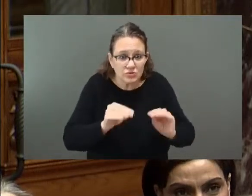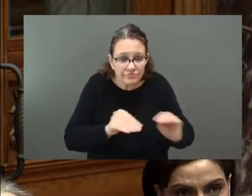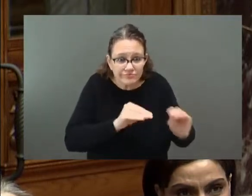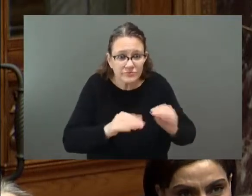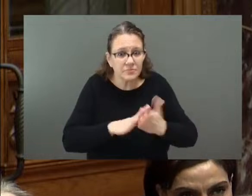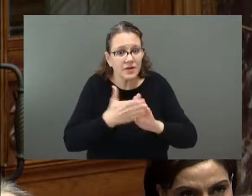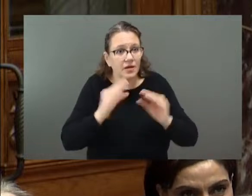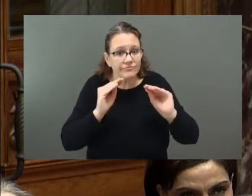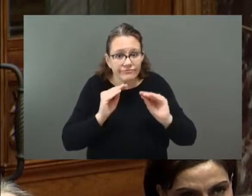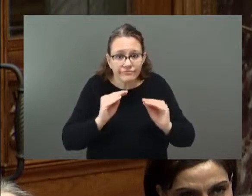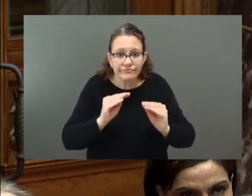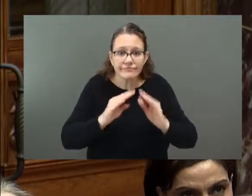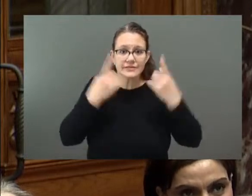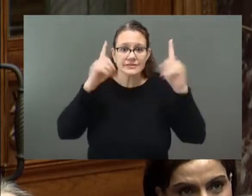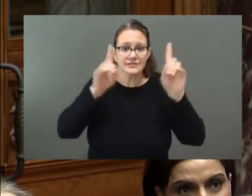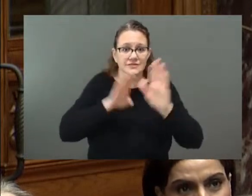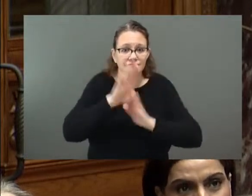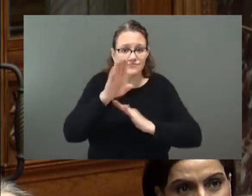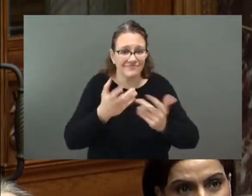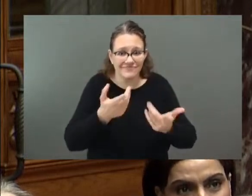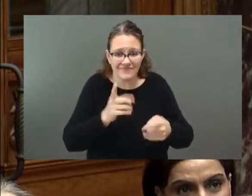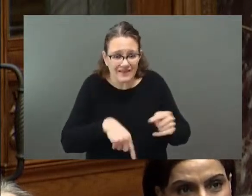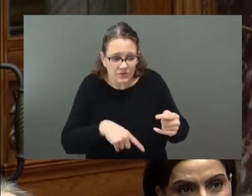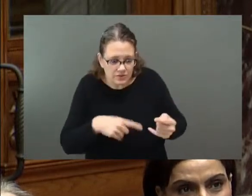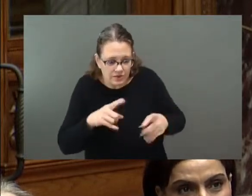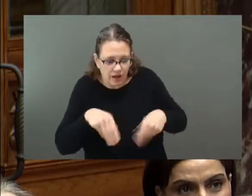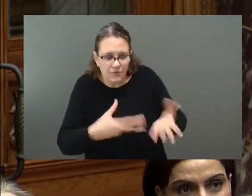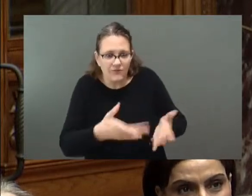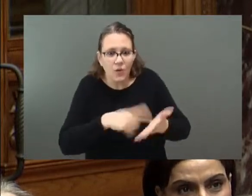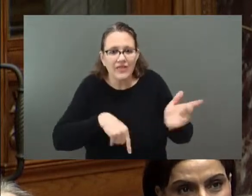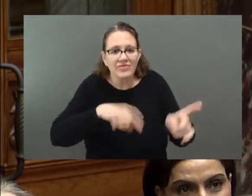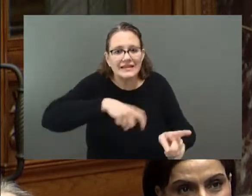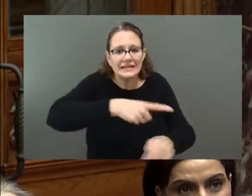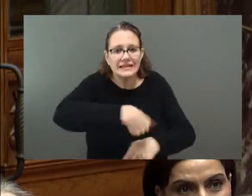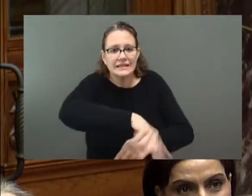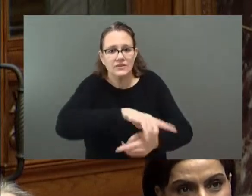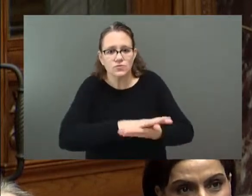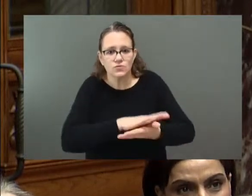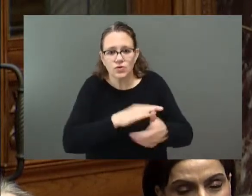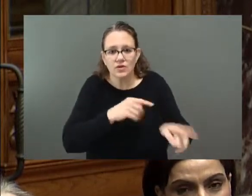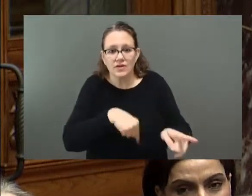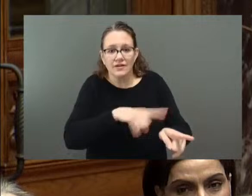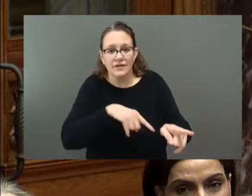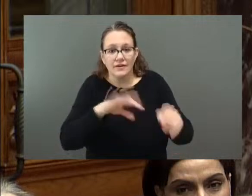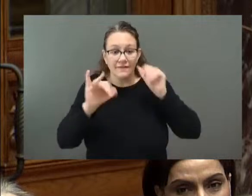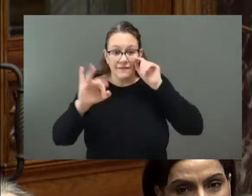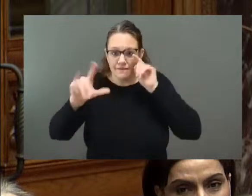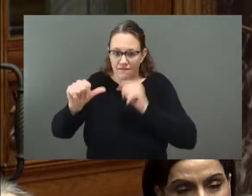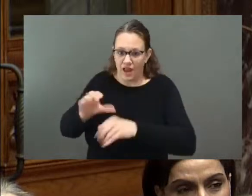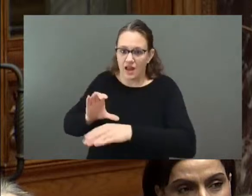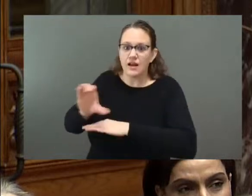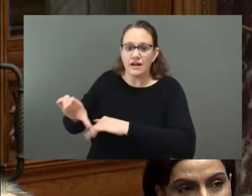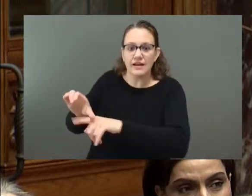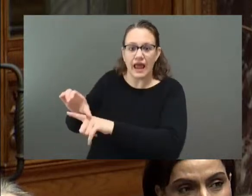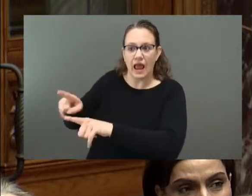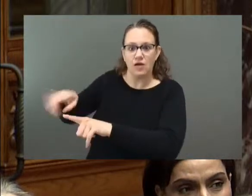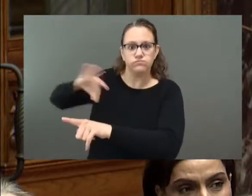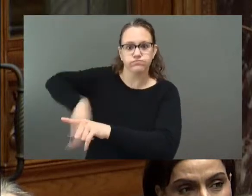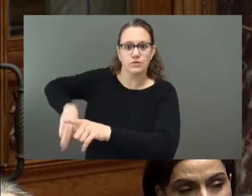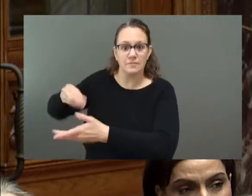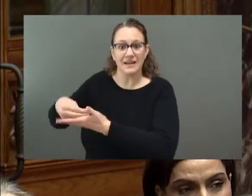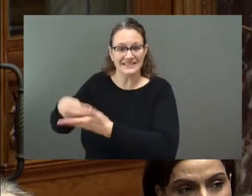commitment to FIFA that they're going to be able to profit from this upcoming tournament. We need to see the same commitment to our kids and to our